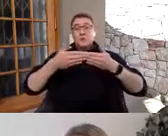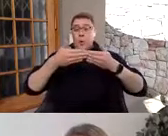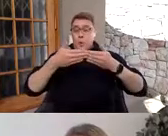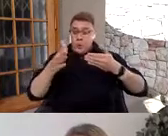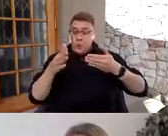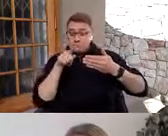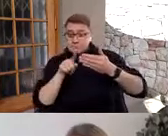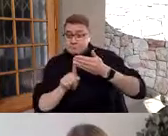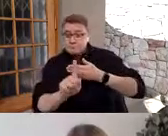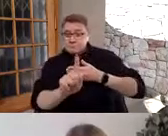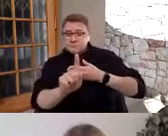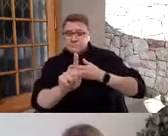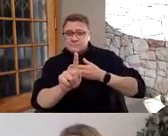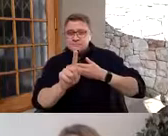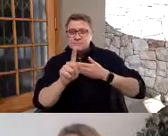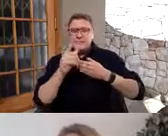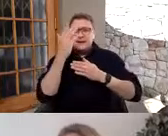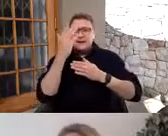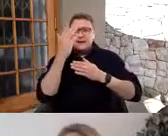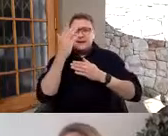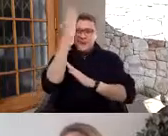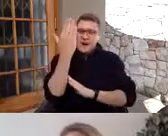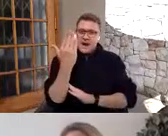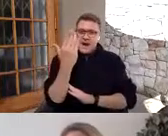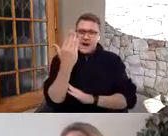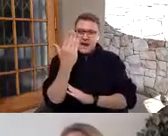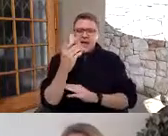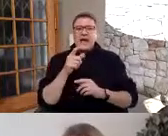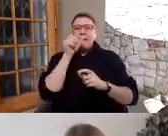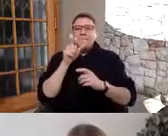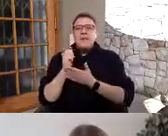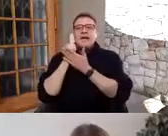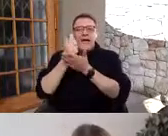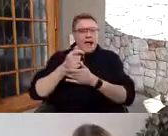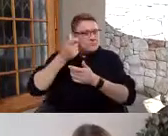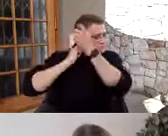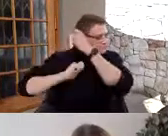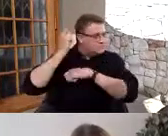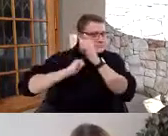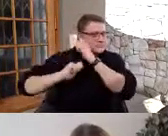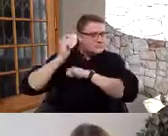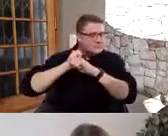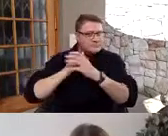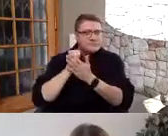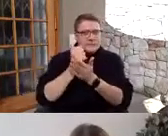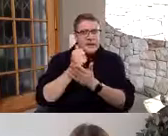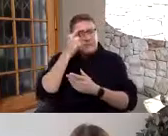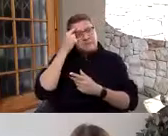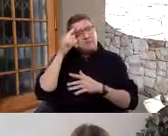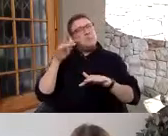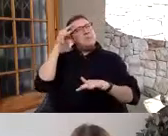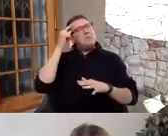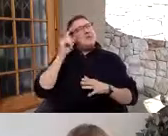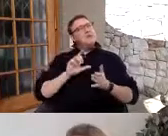is reflected in a mirror. A caregiver brushes her hair, then helps her into a blouse. People think that having a disability is a barrier. Sadie sits